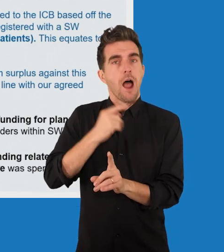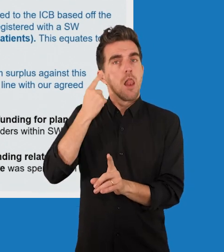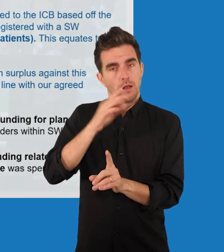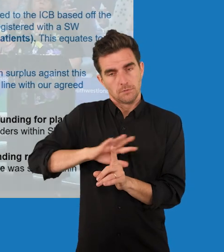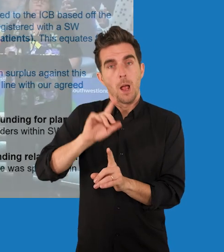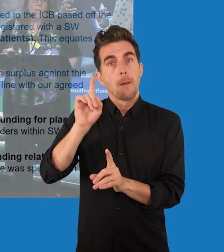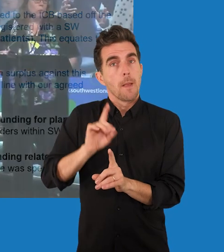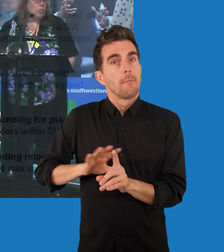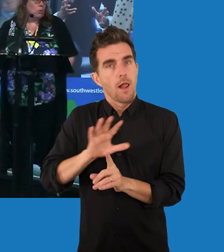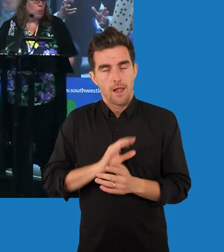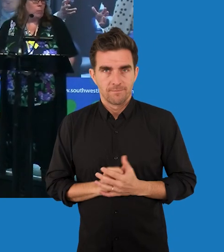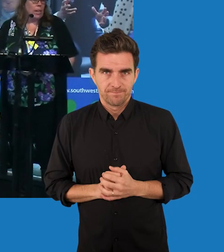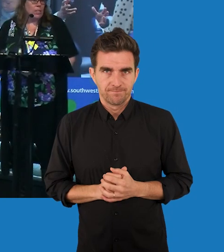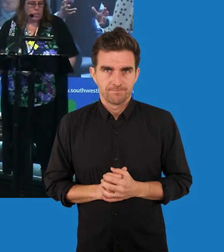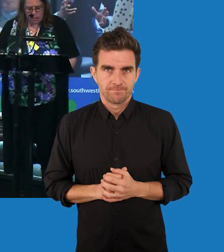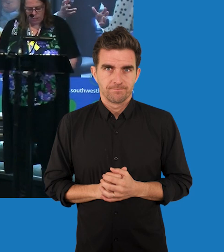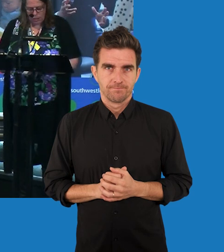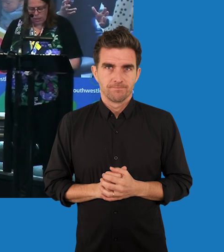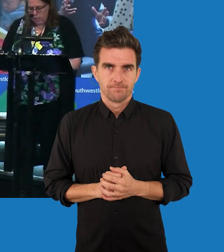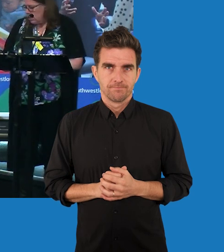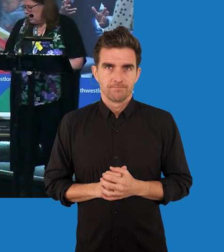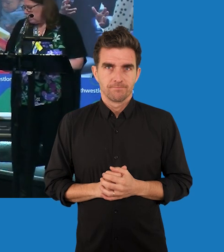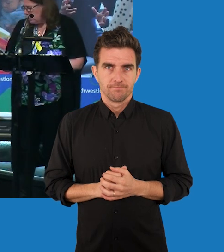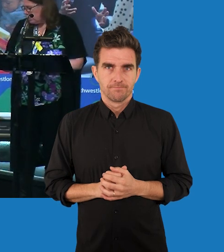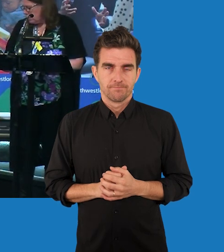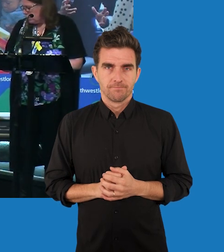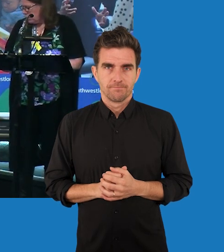West London for the South West London population.